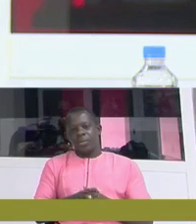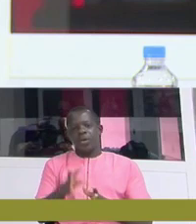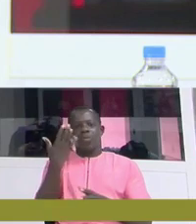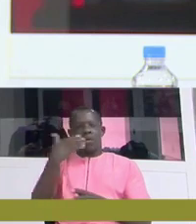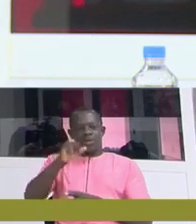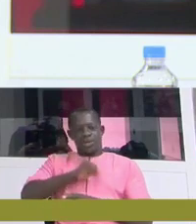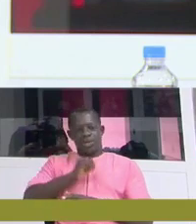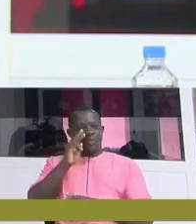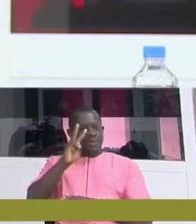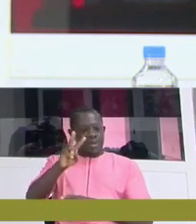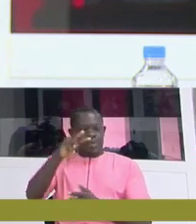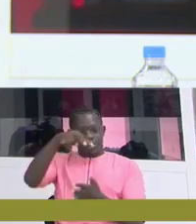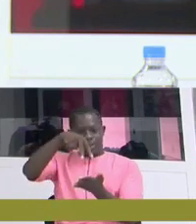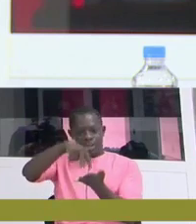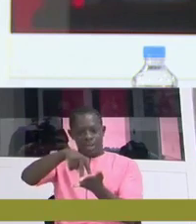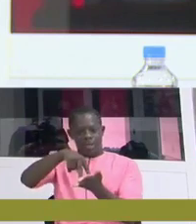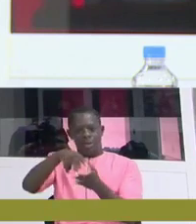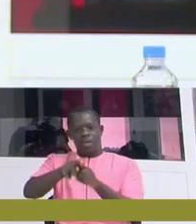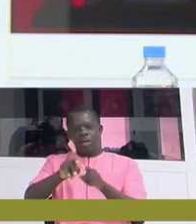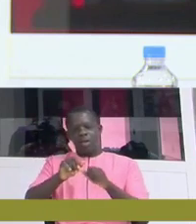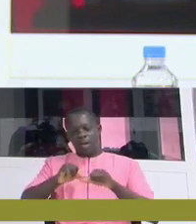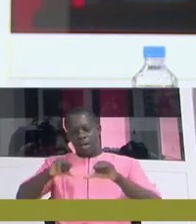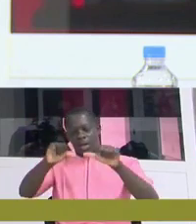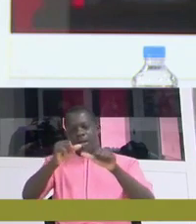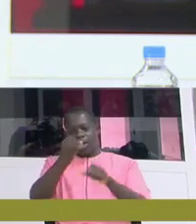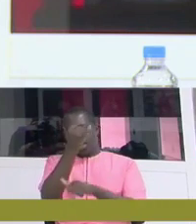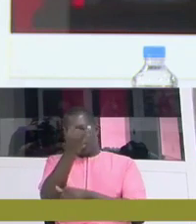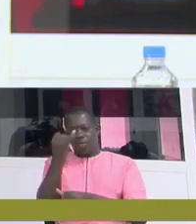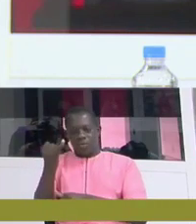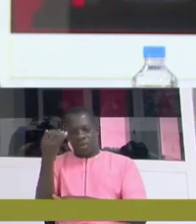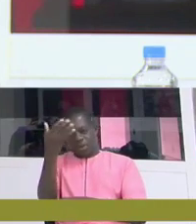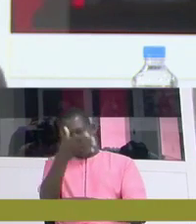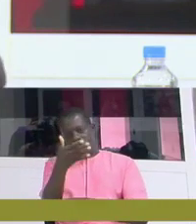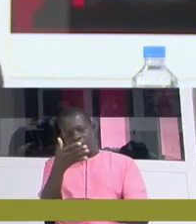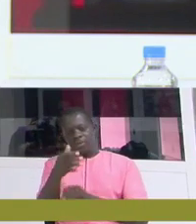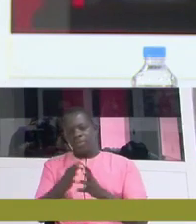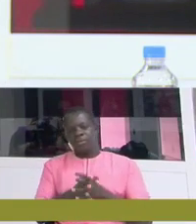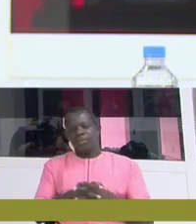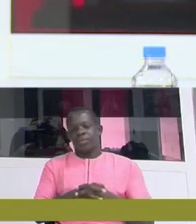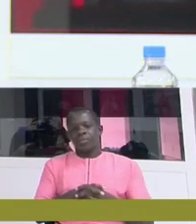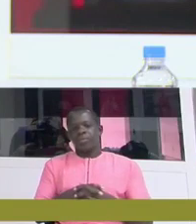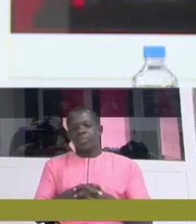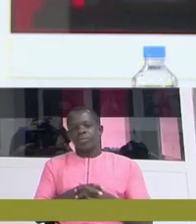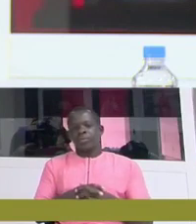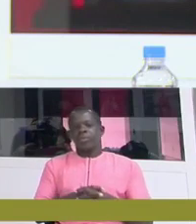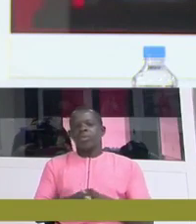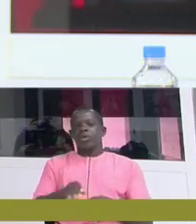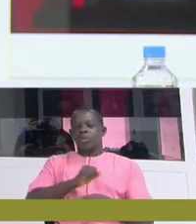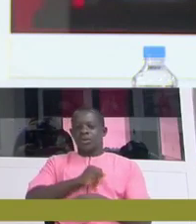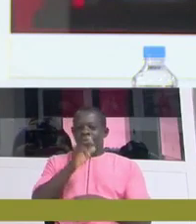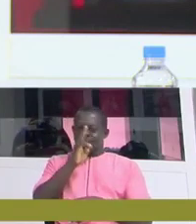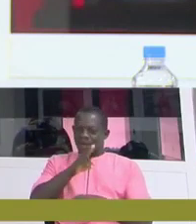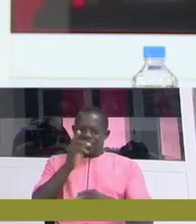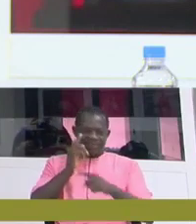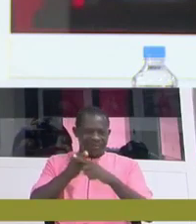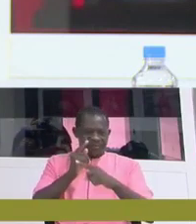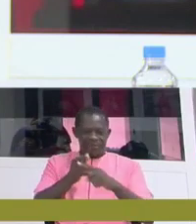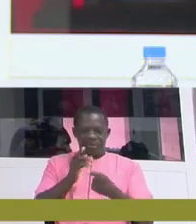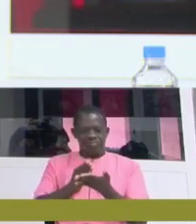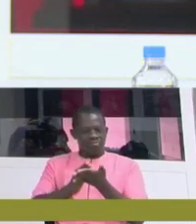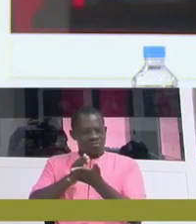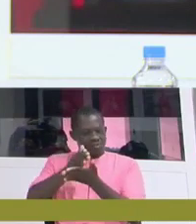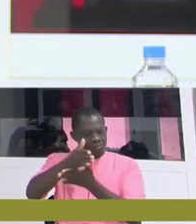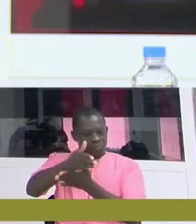When I saw him standing over these individuals, I quickly crossed the